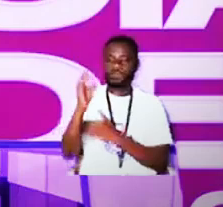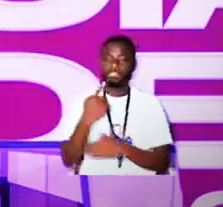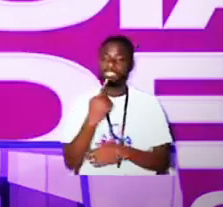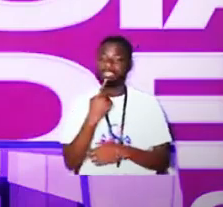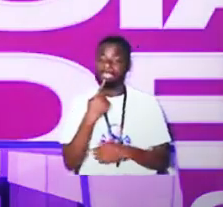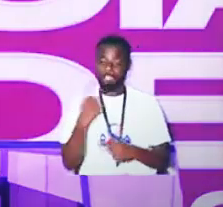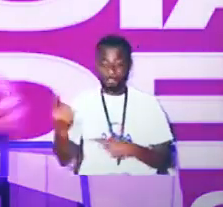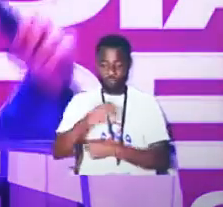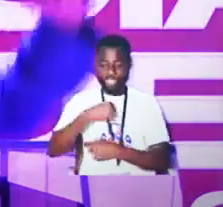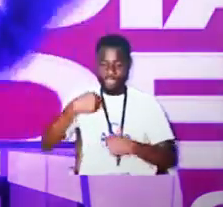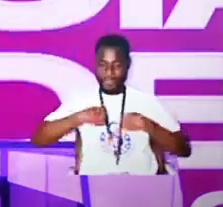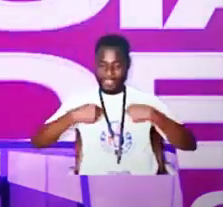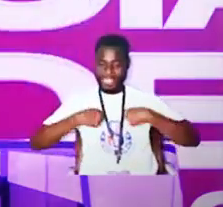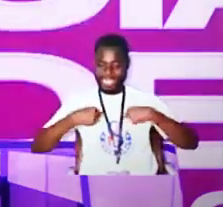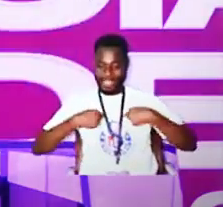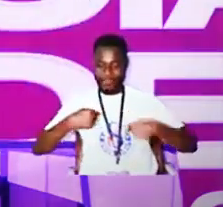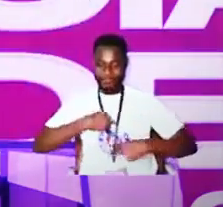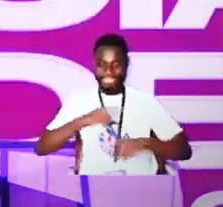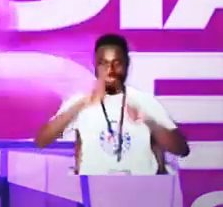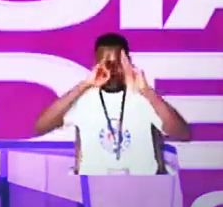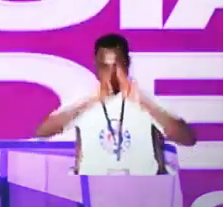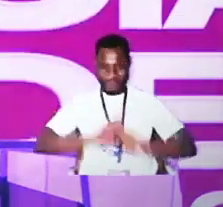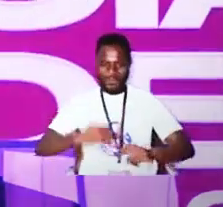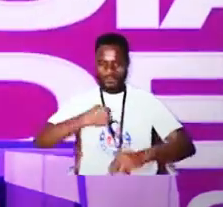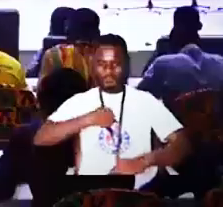me too, I am honorable."